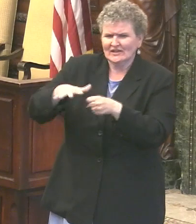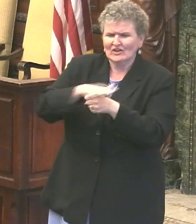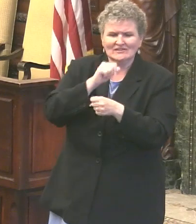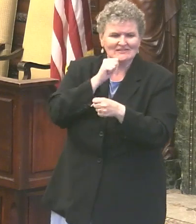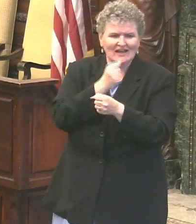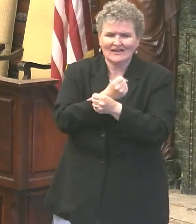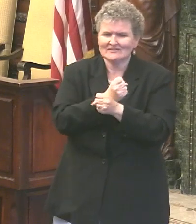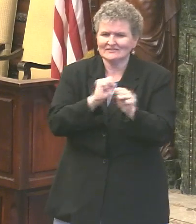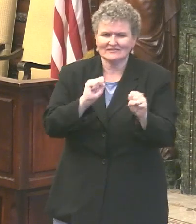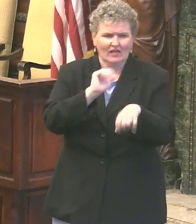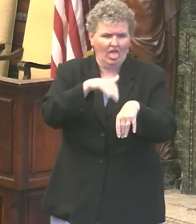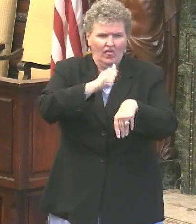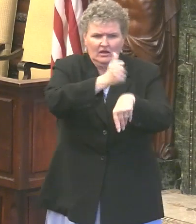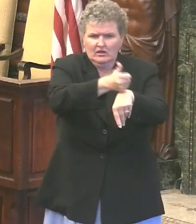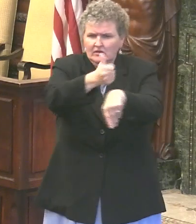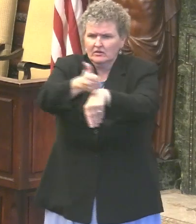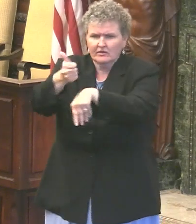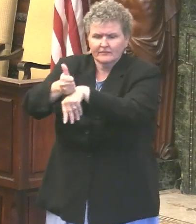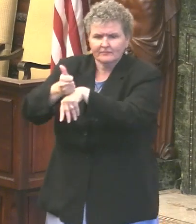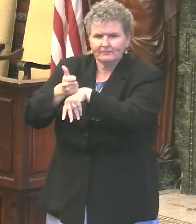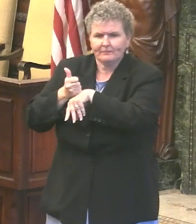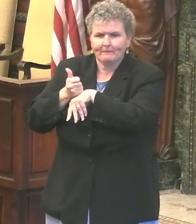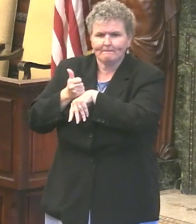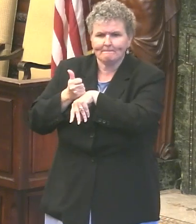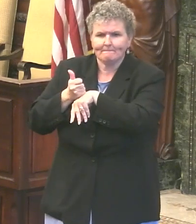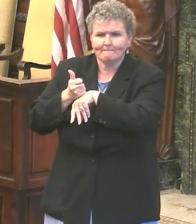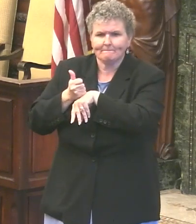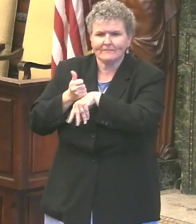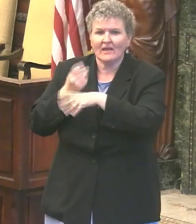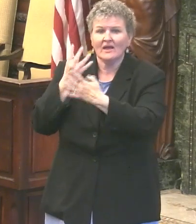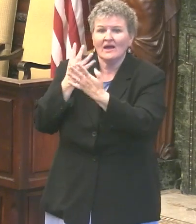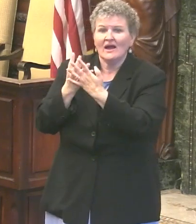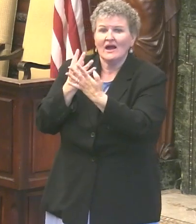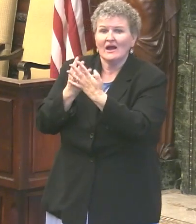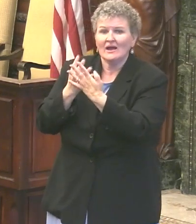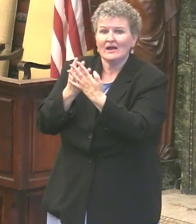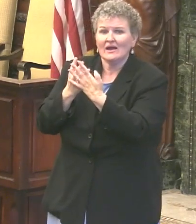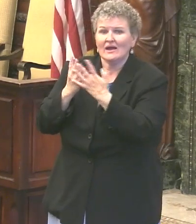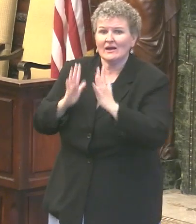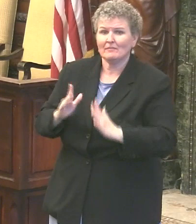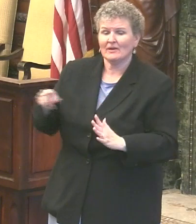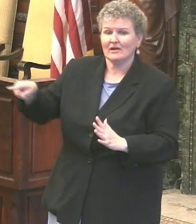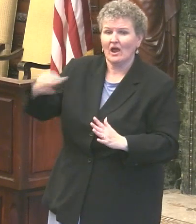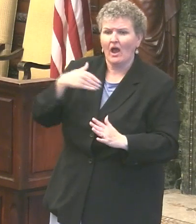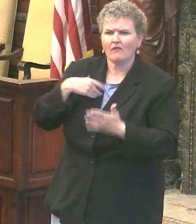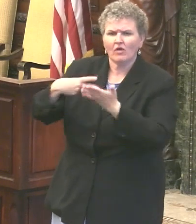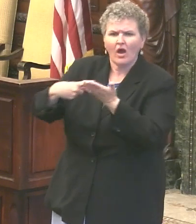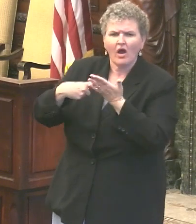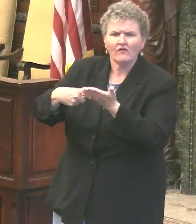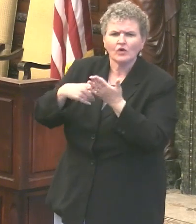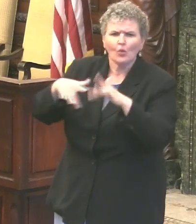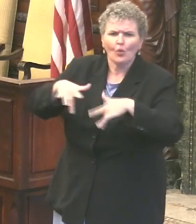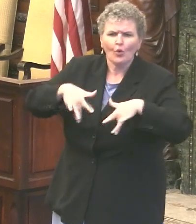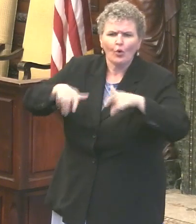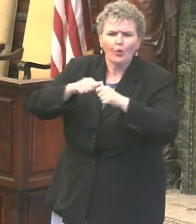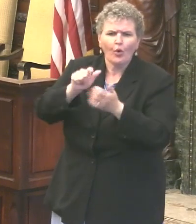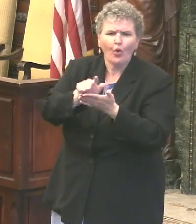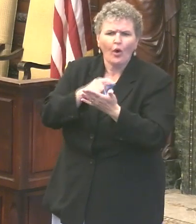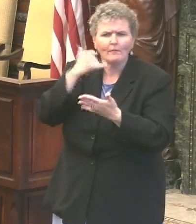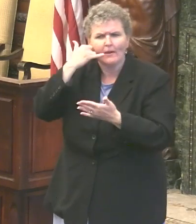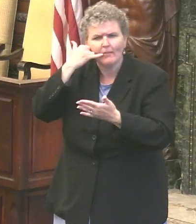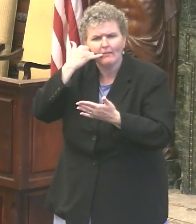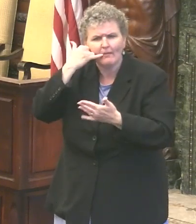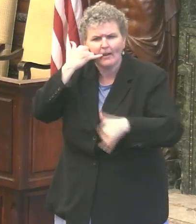there have unrecorded conversations with their attorneys? Inmates should be able to have unrecorded conversations. We'll certainly confirm that there wasn't any